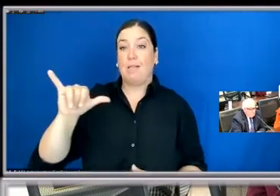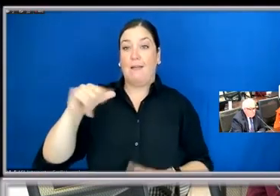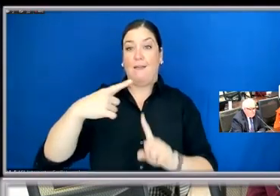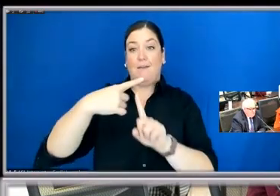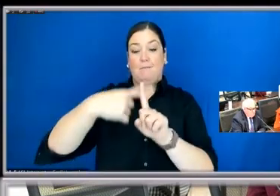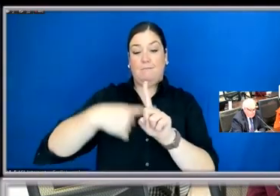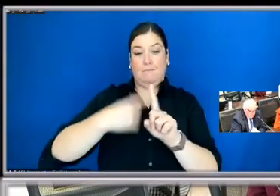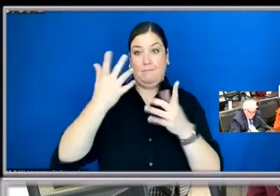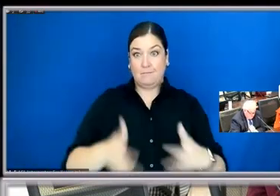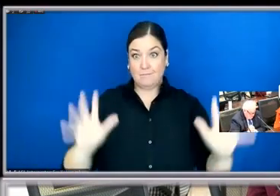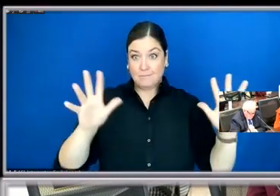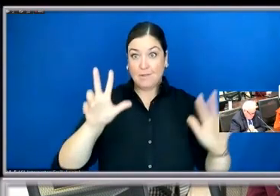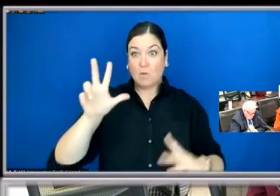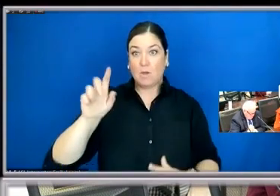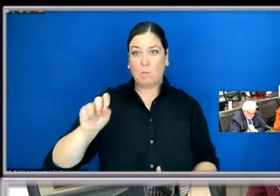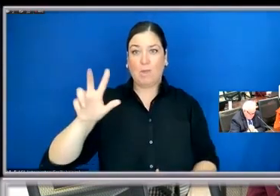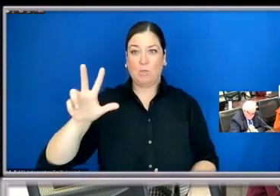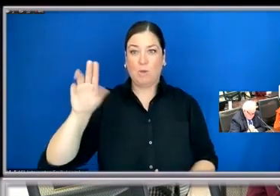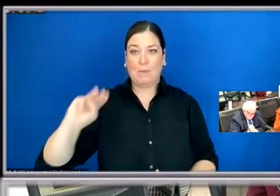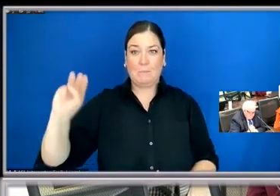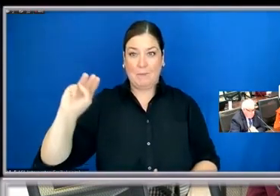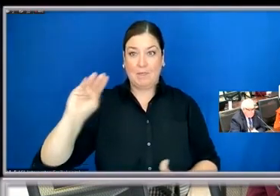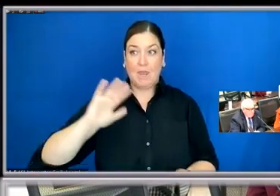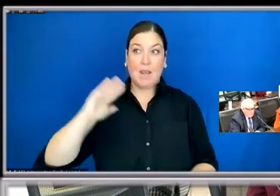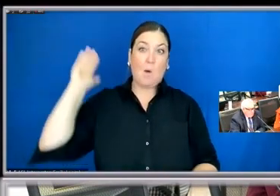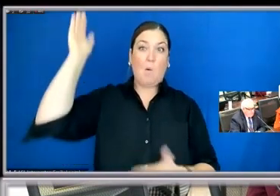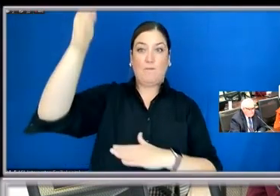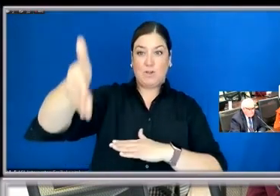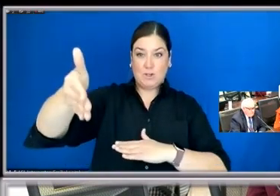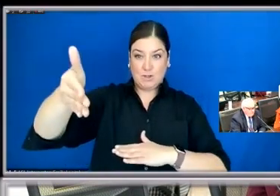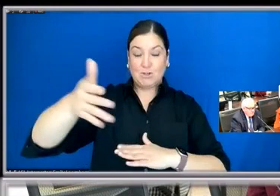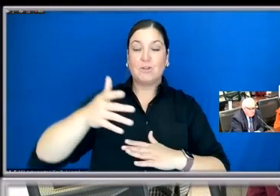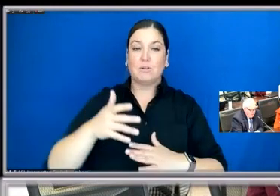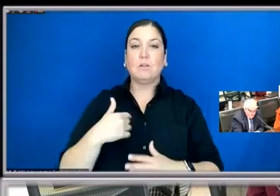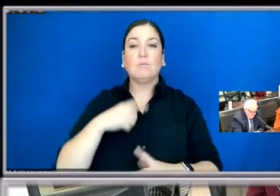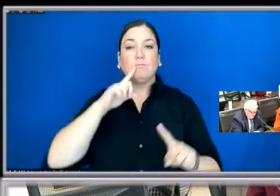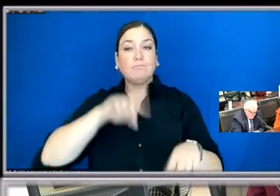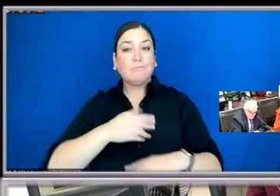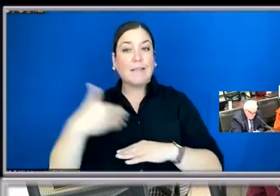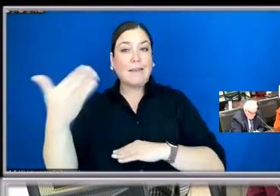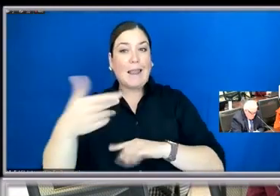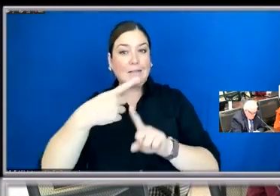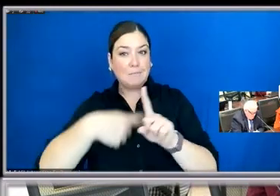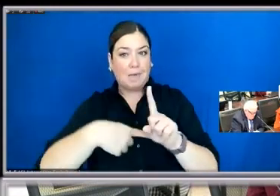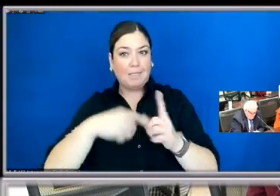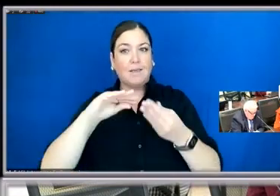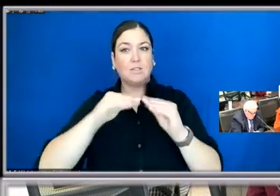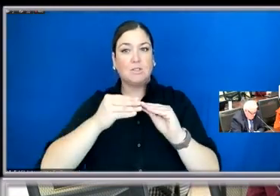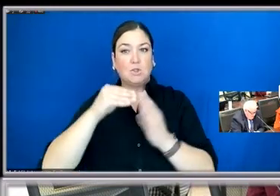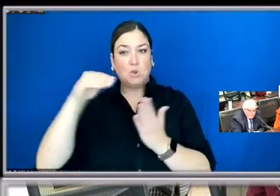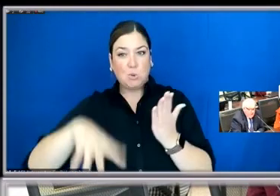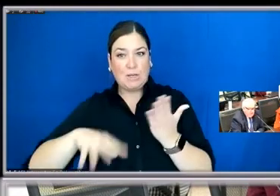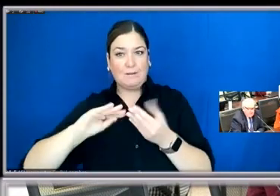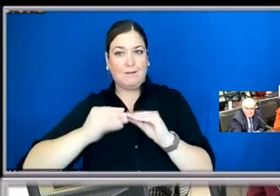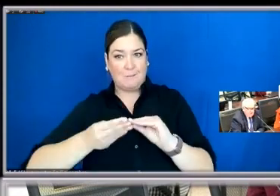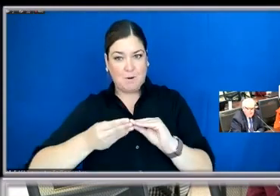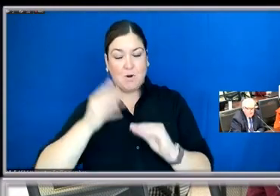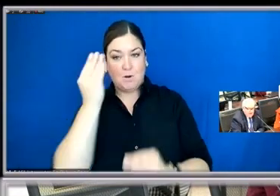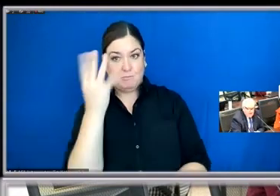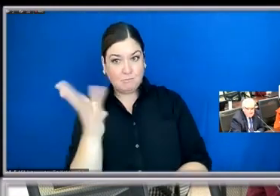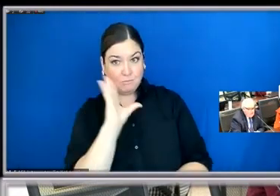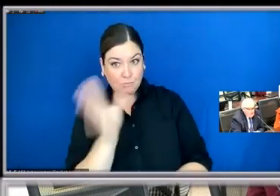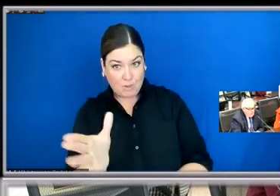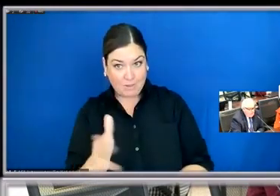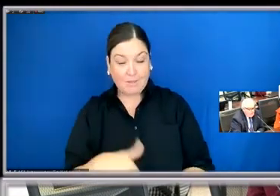with a $3.3 million surplus. We will report next month our student counts. Our land grant trust